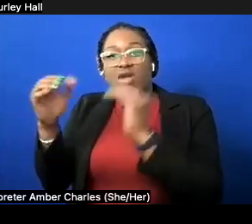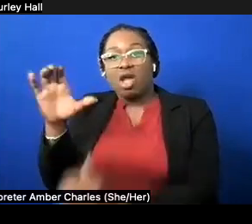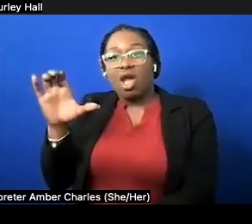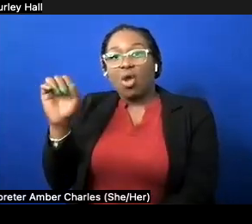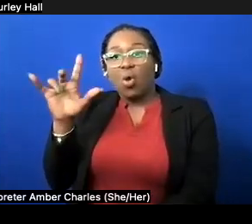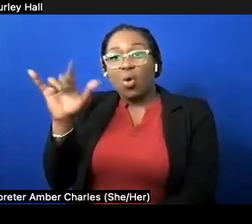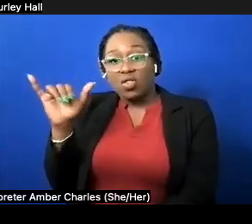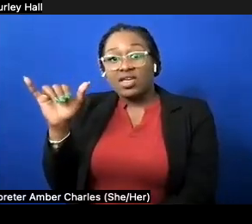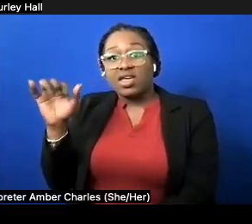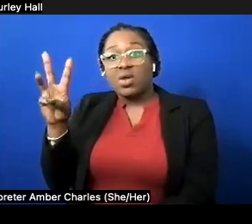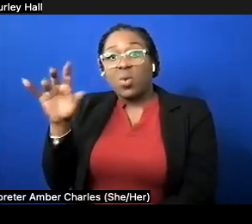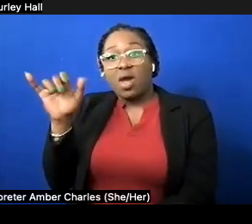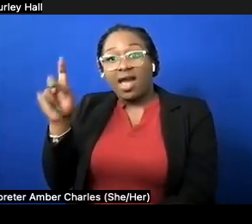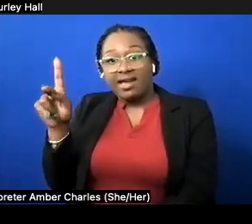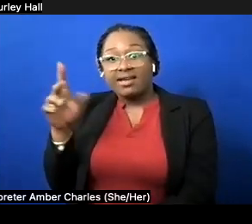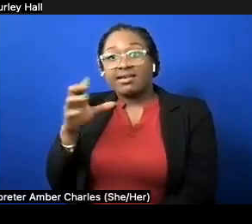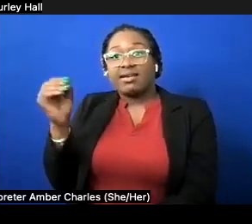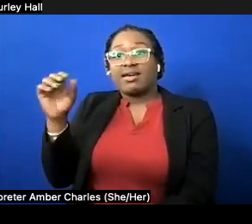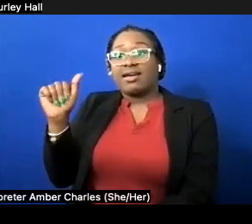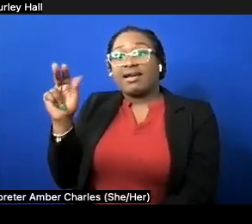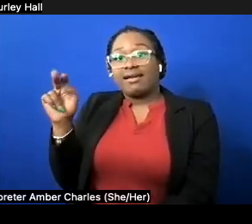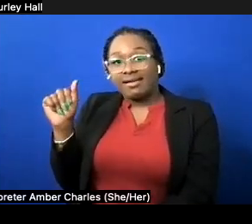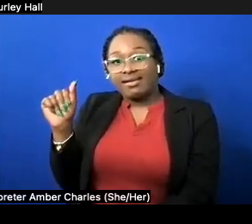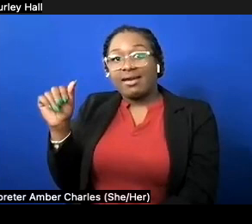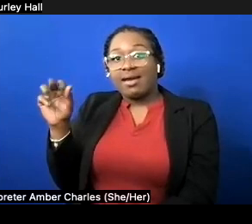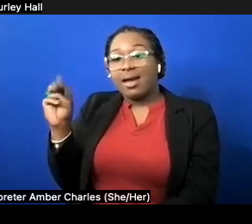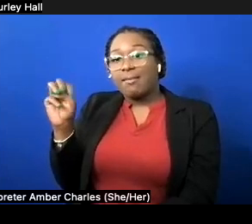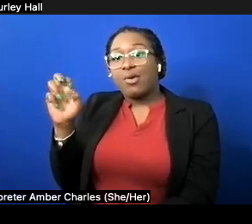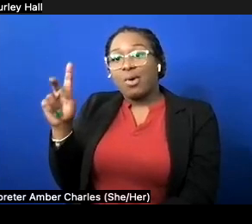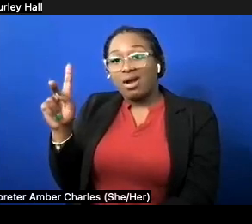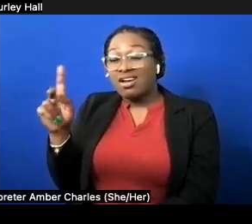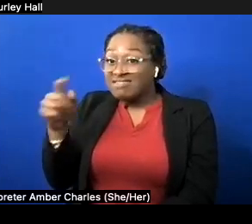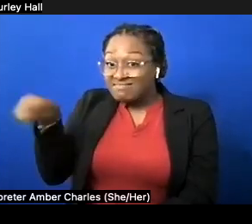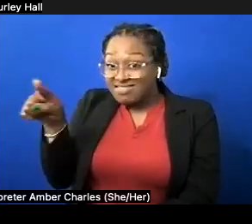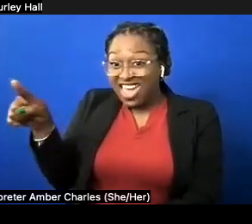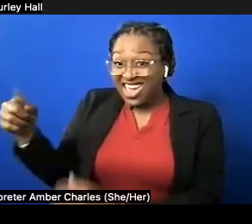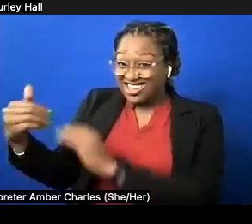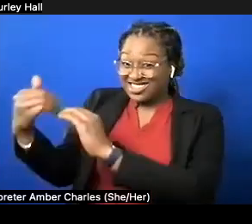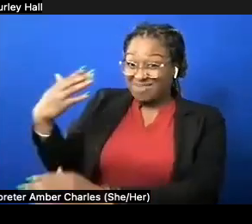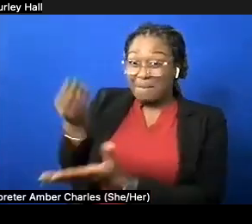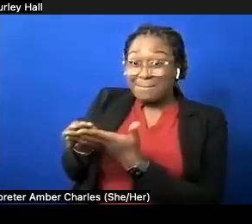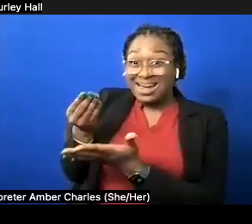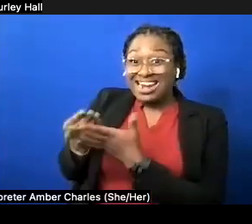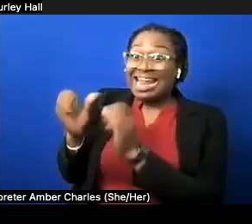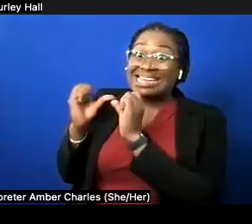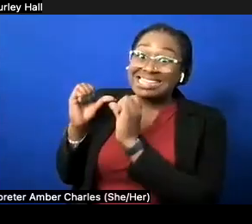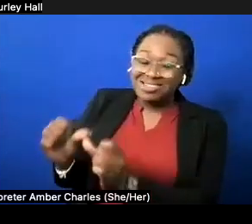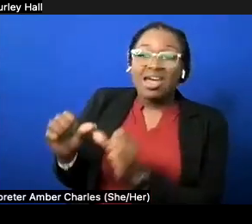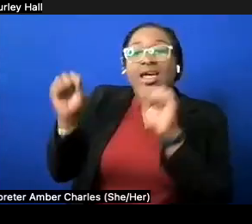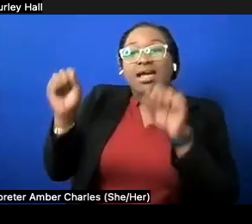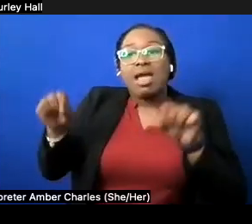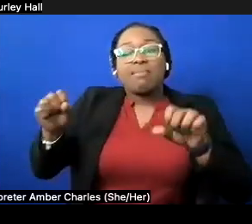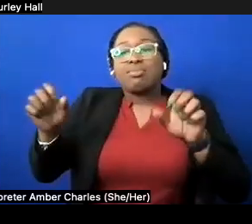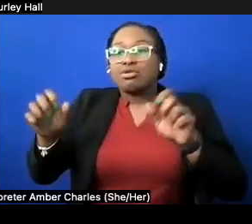so consistently, and I'm able to continue to provide this space for people, this community, and have